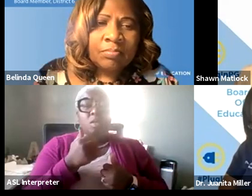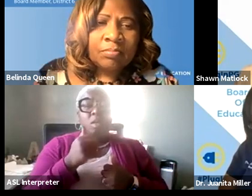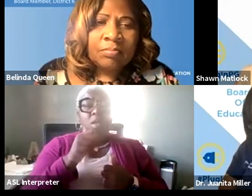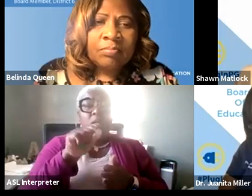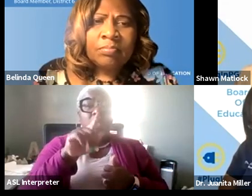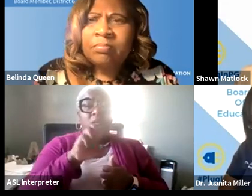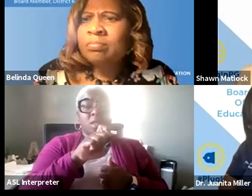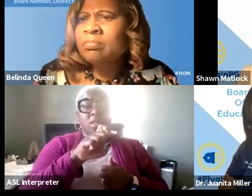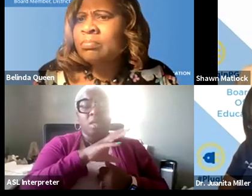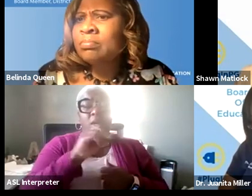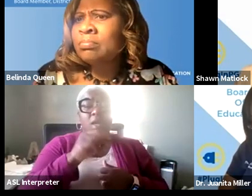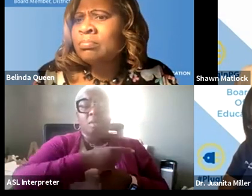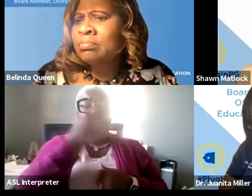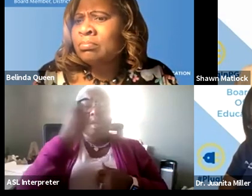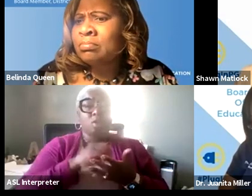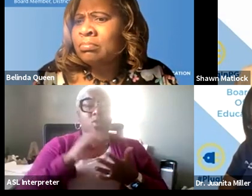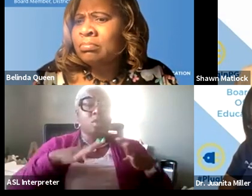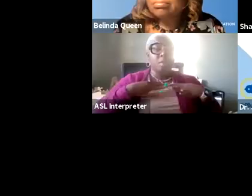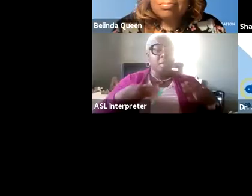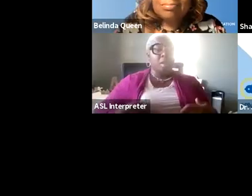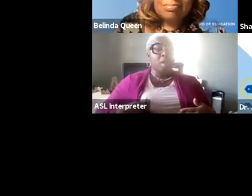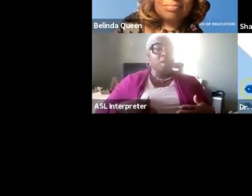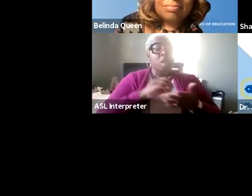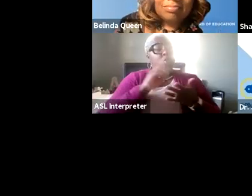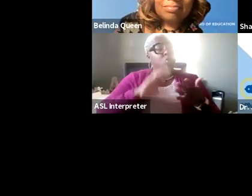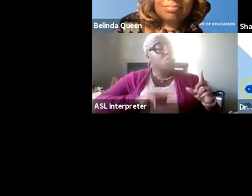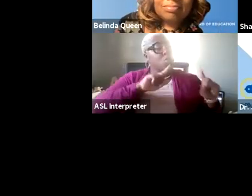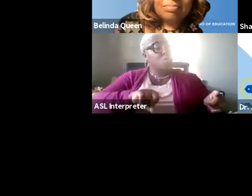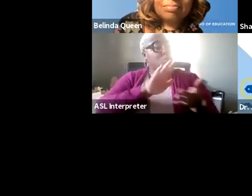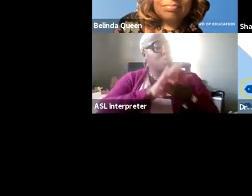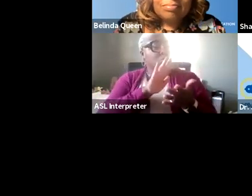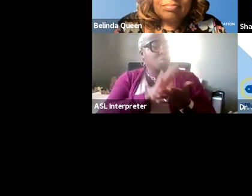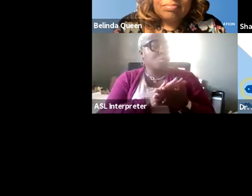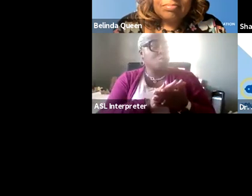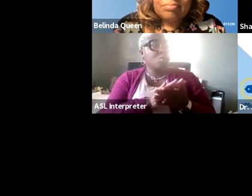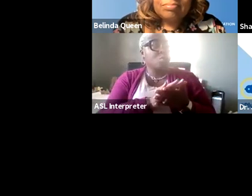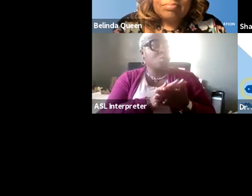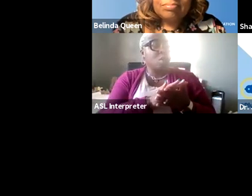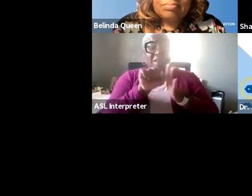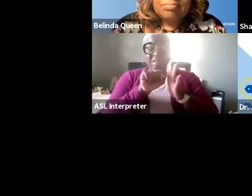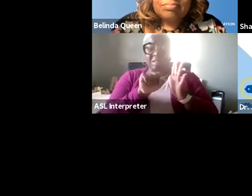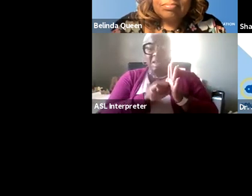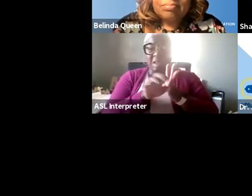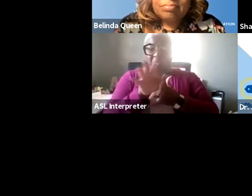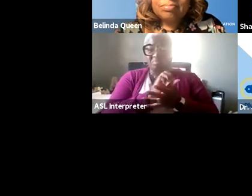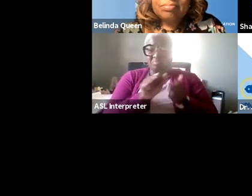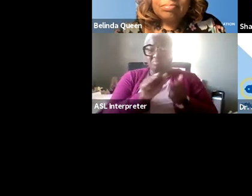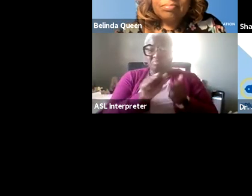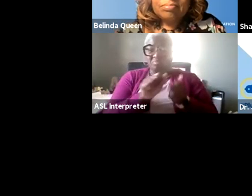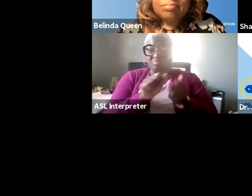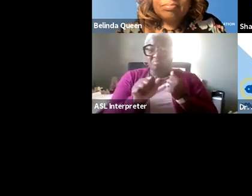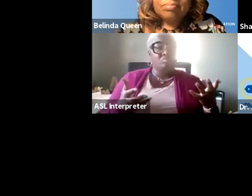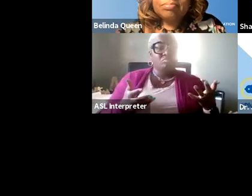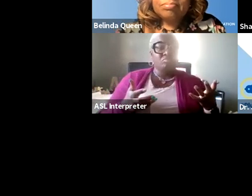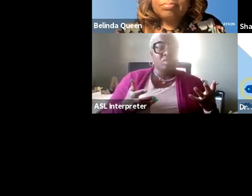Black student body. The fact that the students attend a school in this state of disrepair is